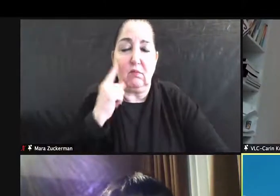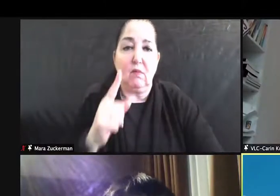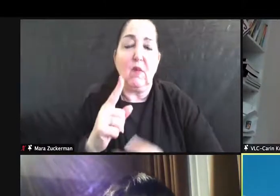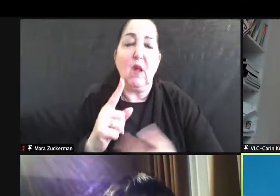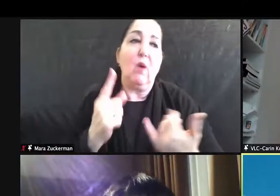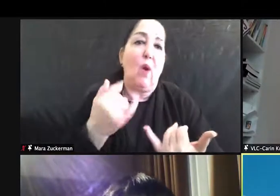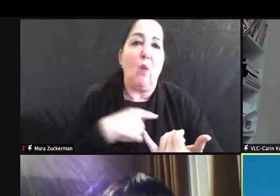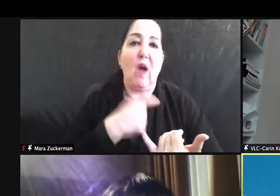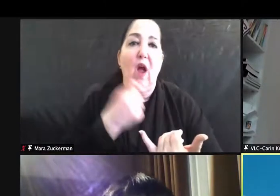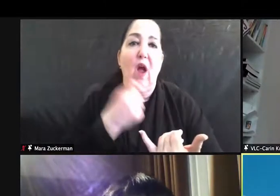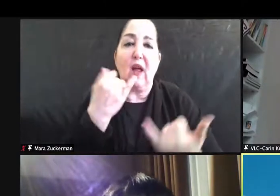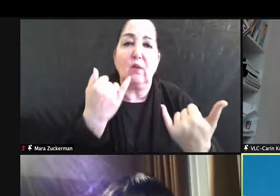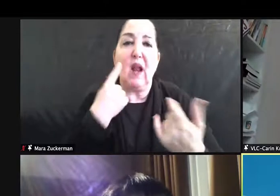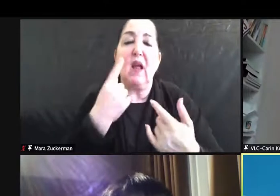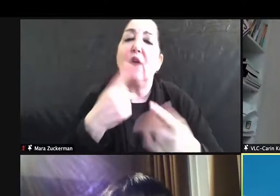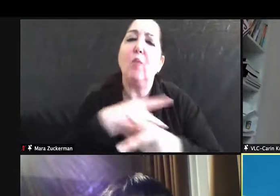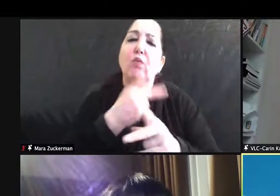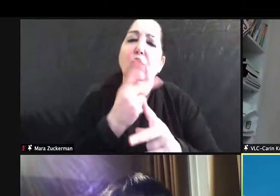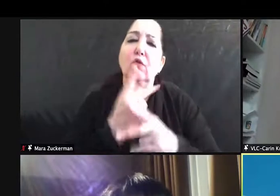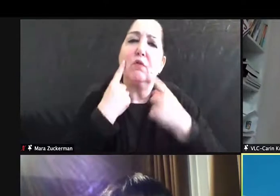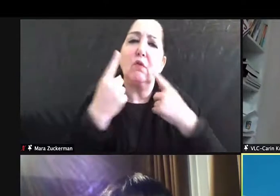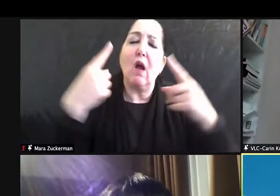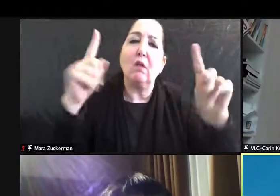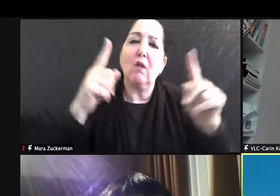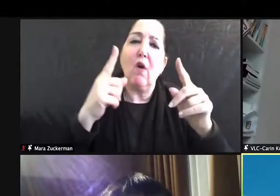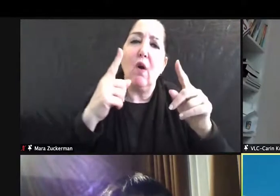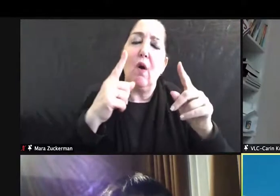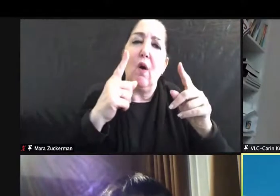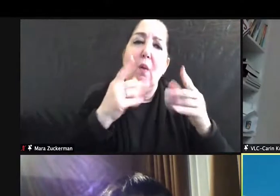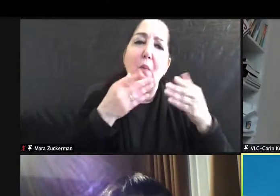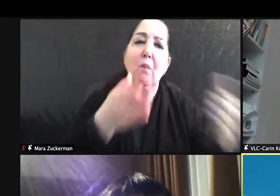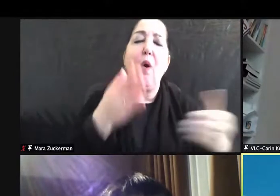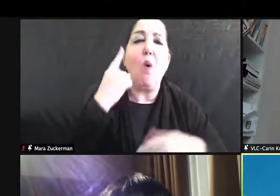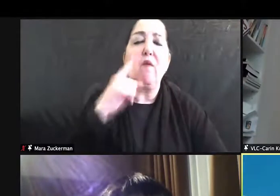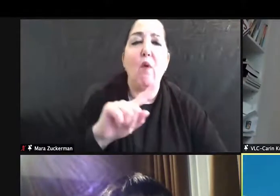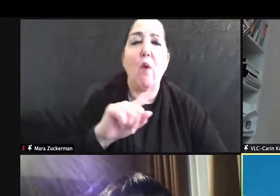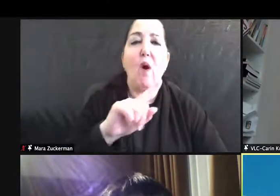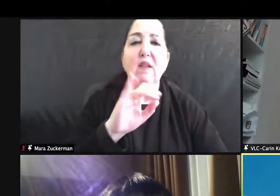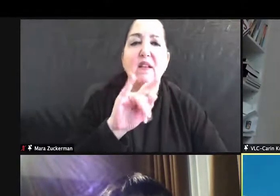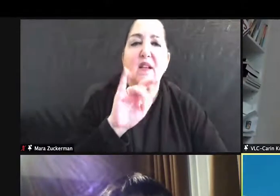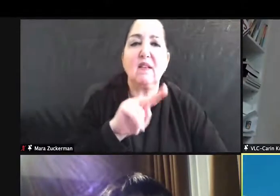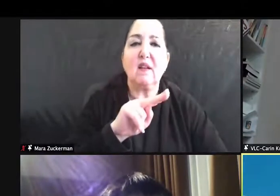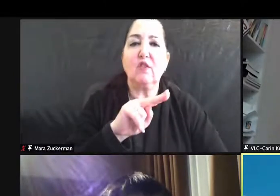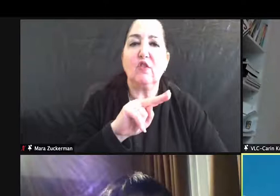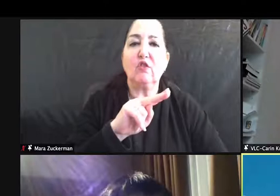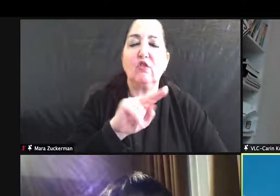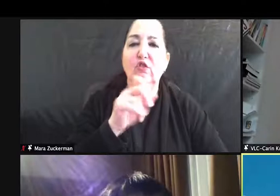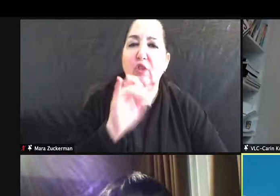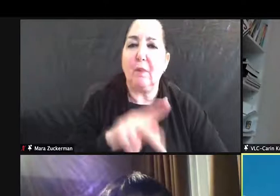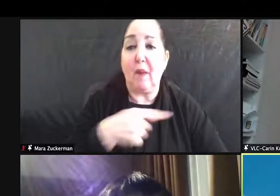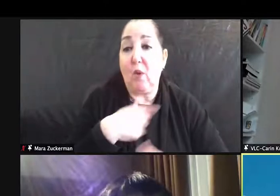what they call it, productive mode of citizenship, let's say. So I'm just going to stop there and then